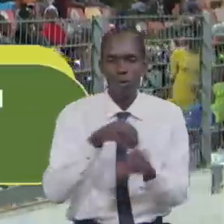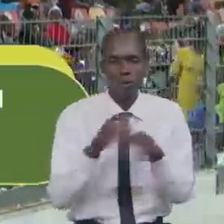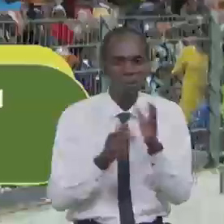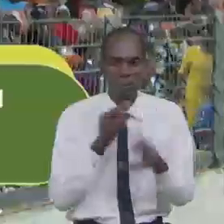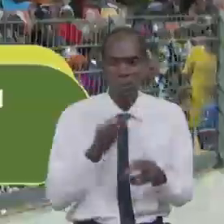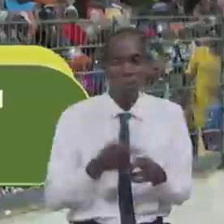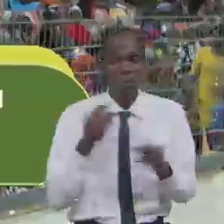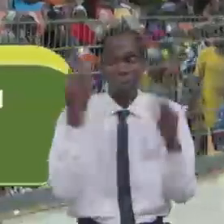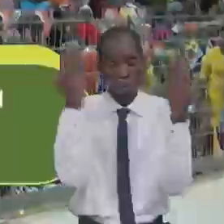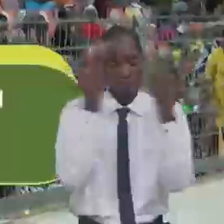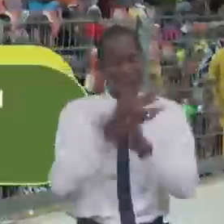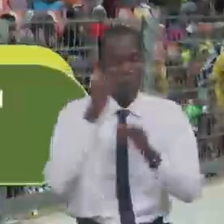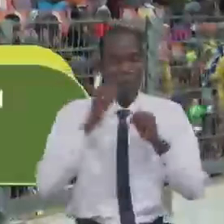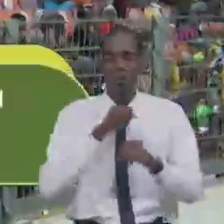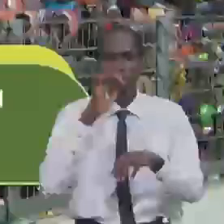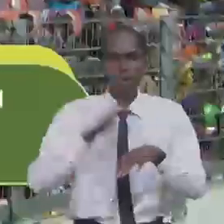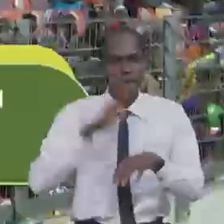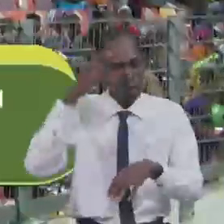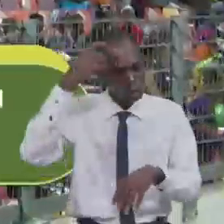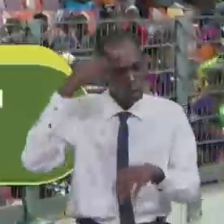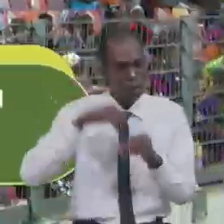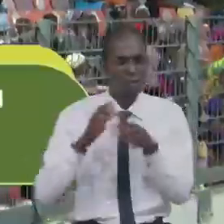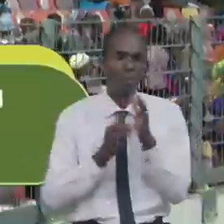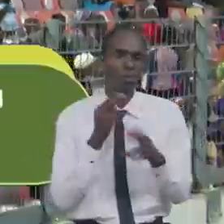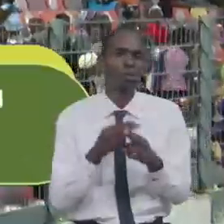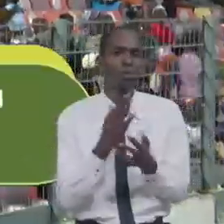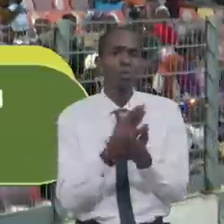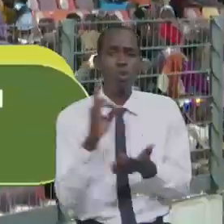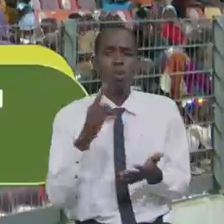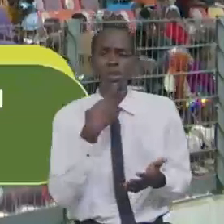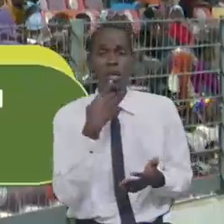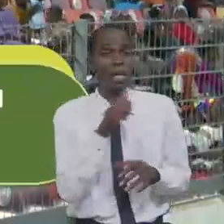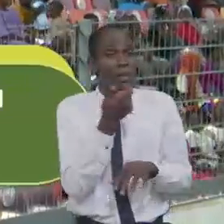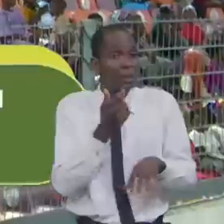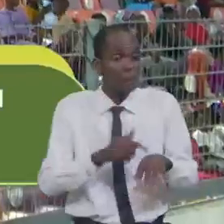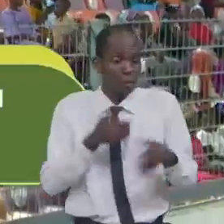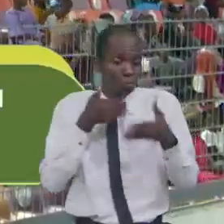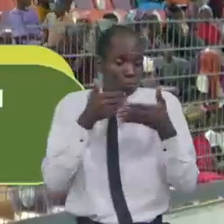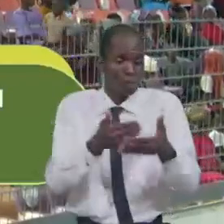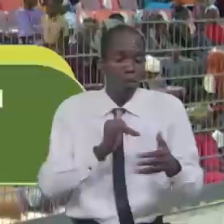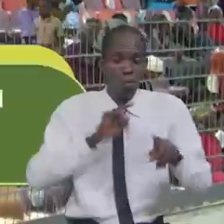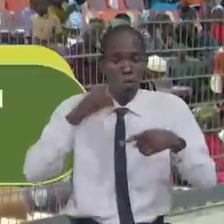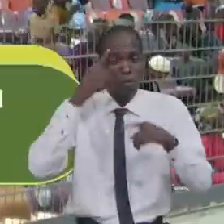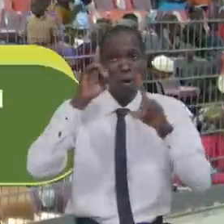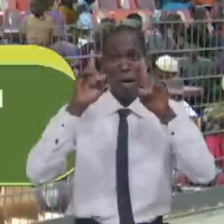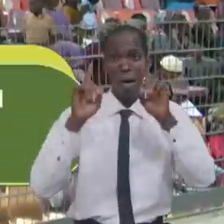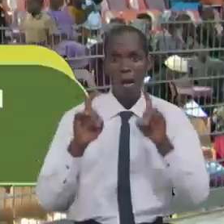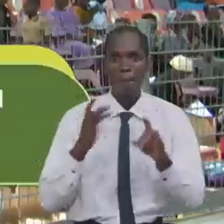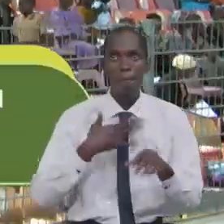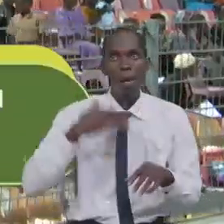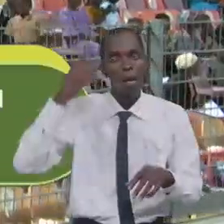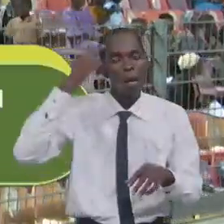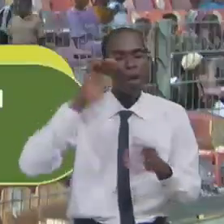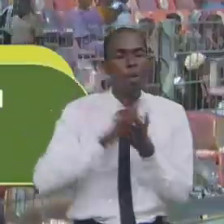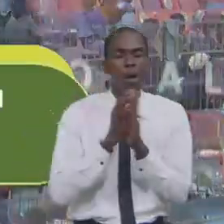brain. Somebody said, every time I'm going for exam, my brain gets hot. That's